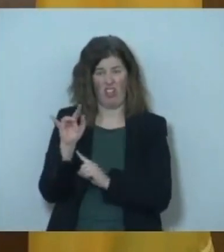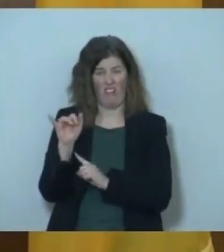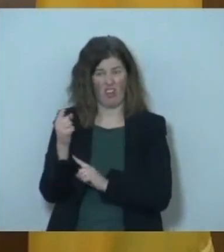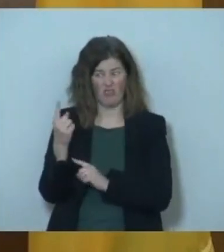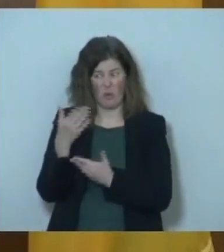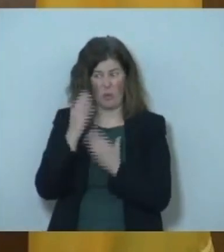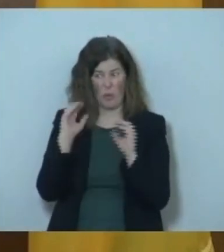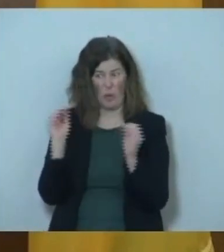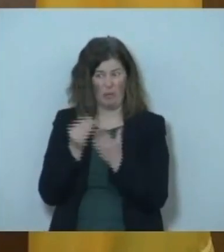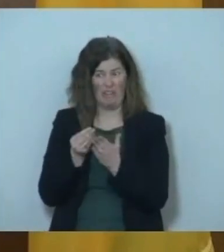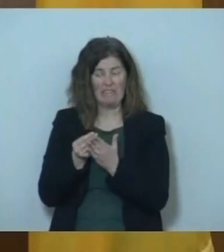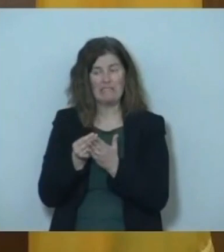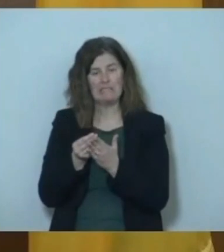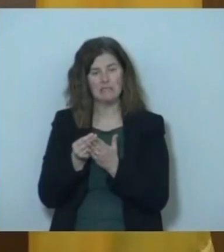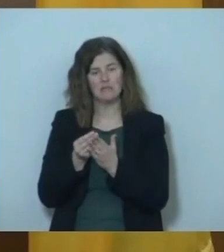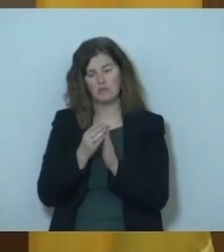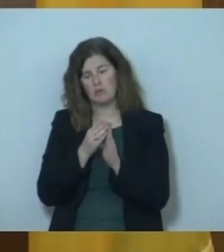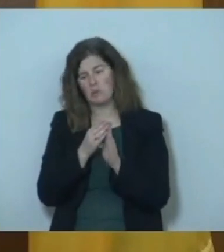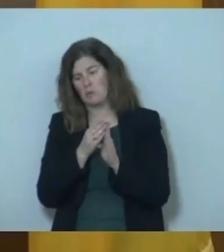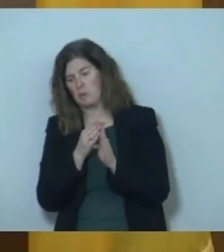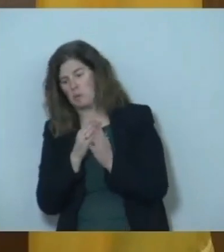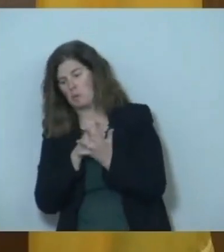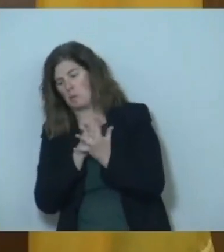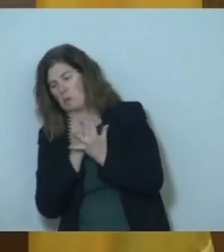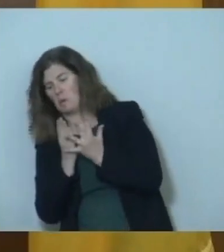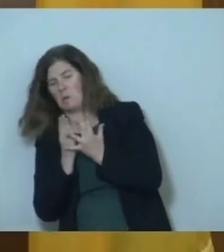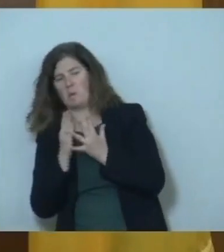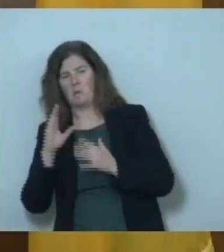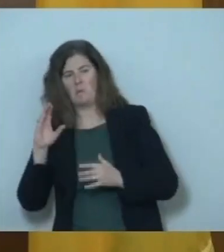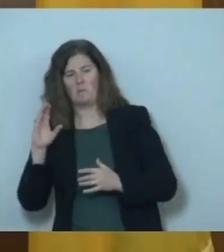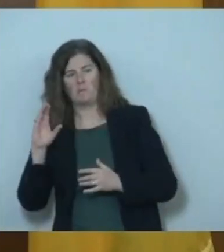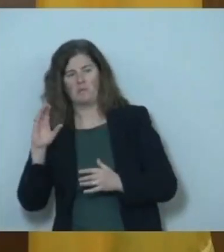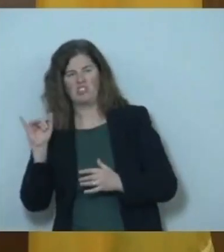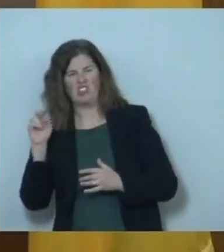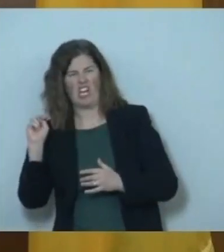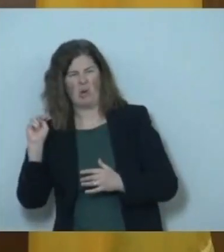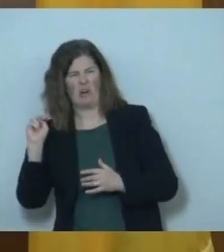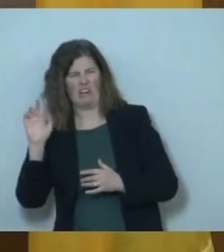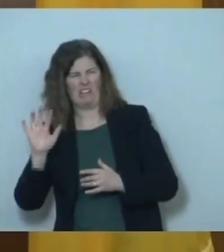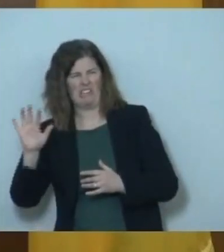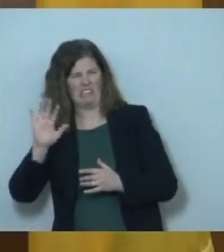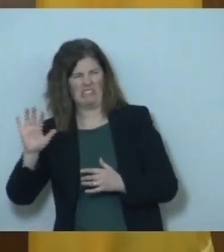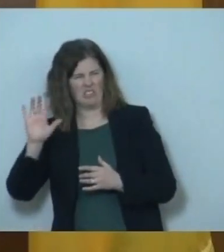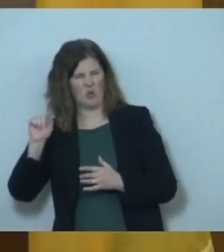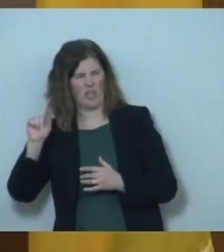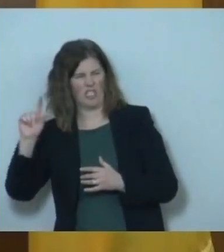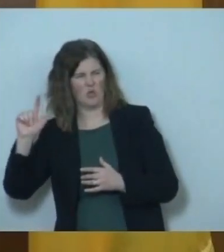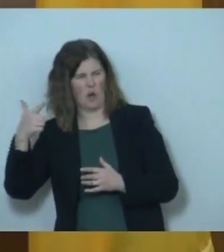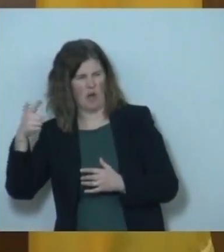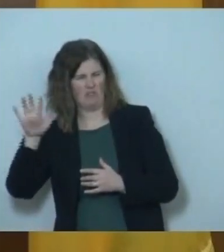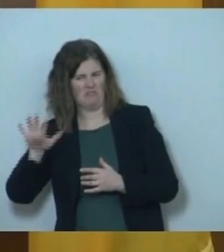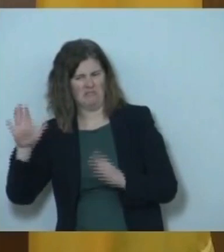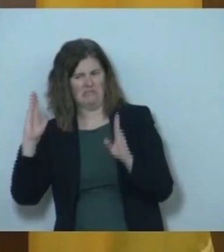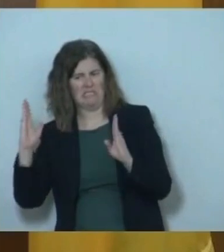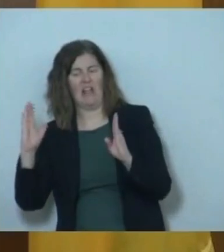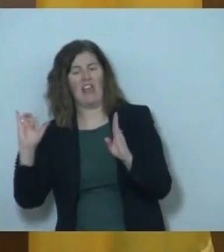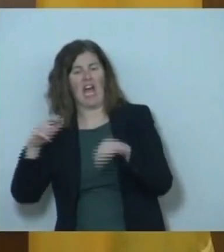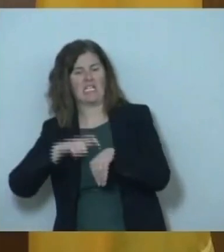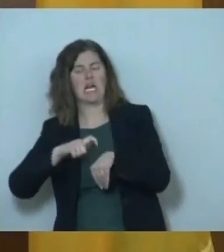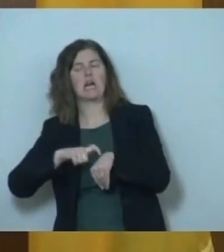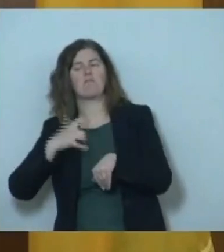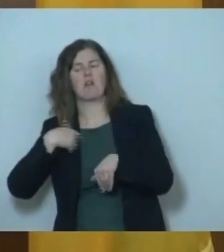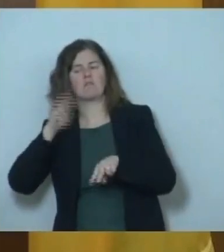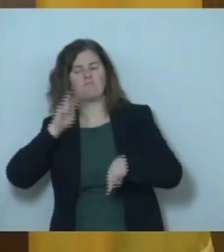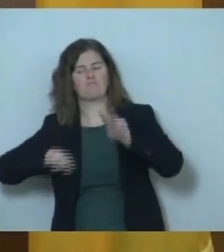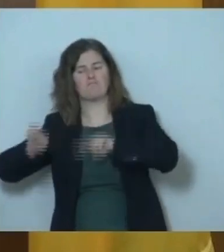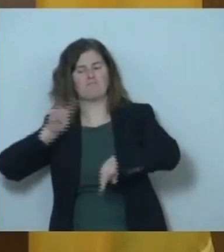1 through mid-year of the next regular session, that's when we got to make sure